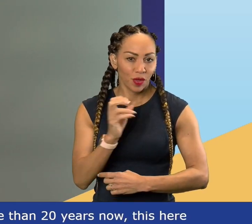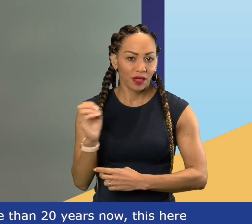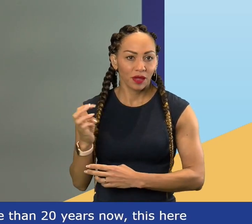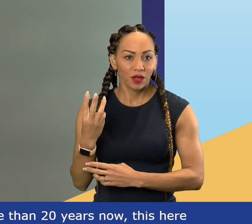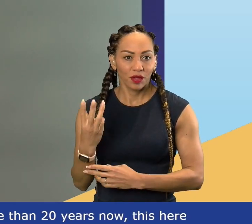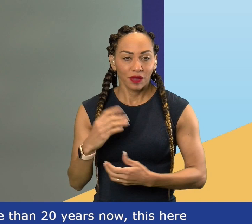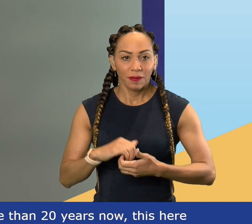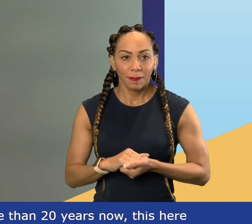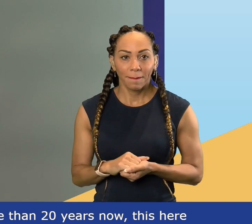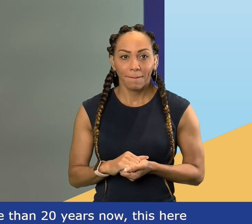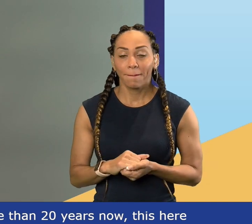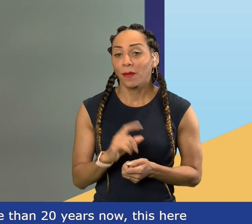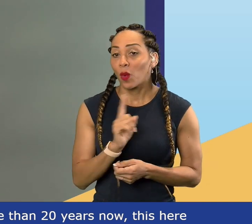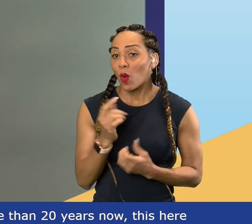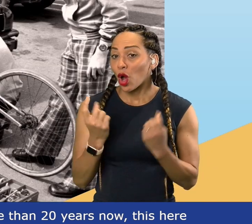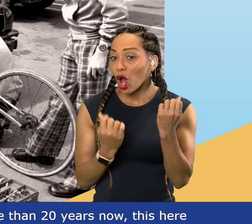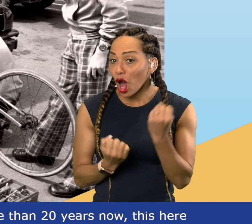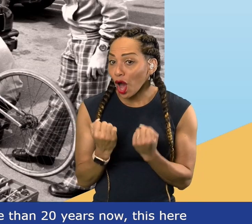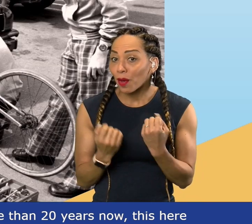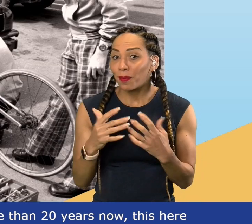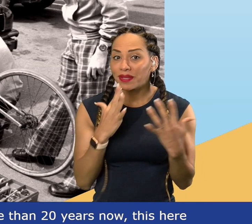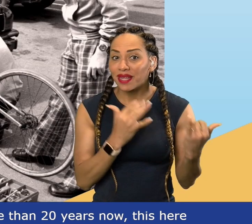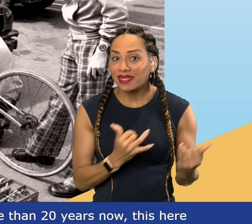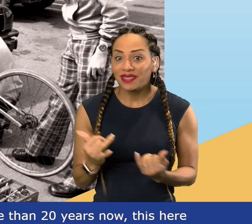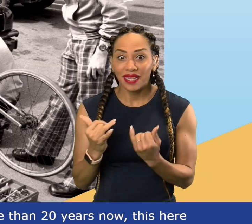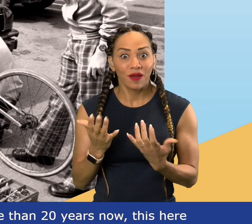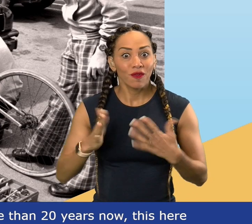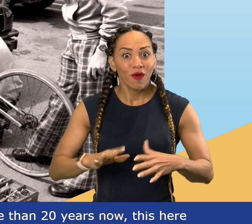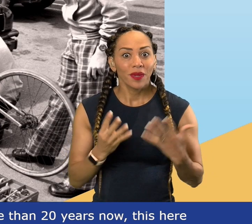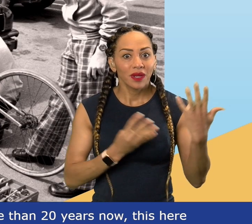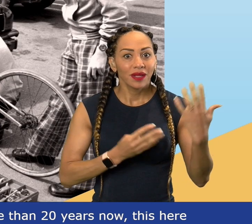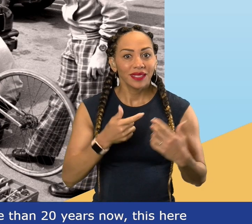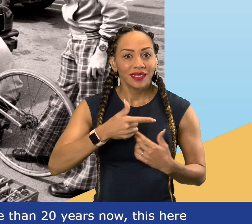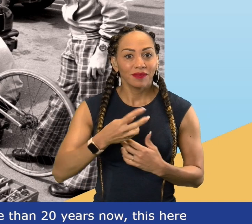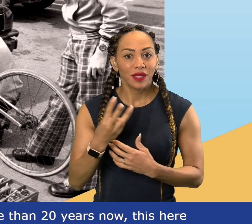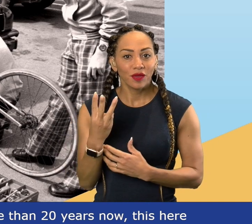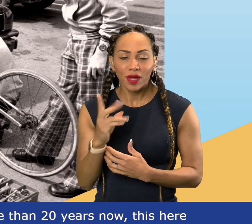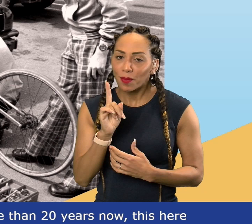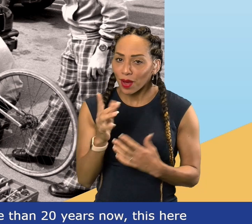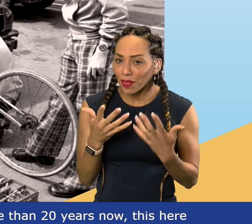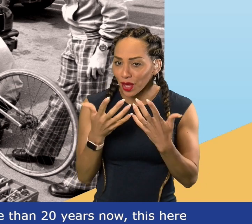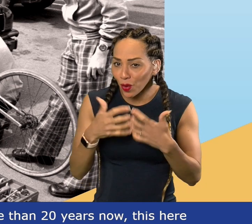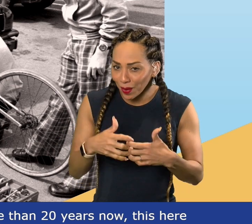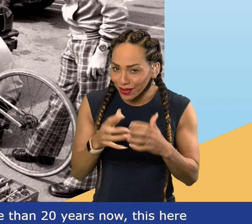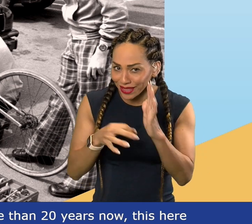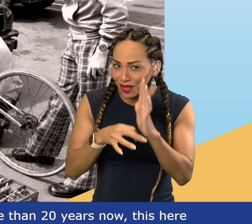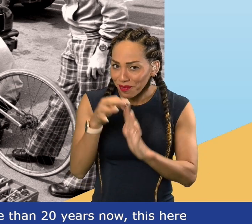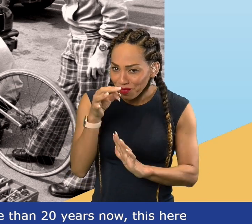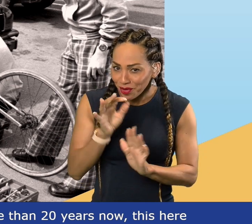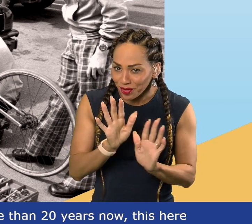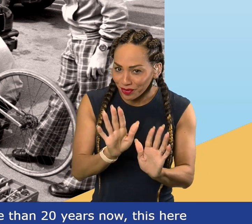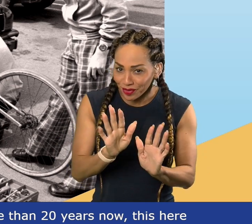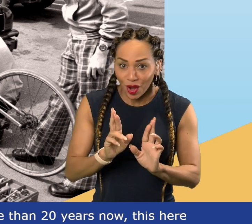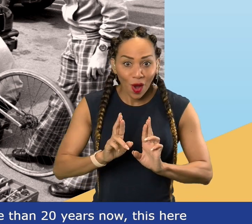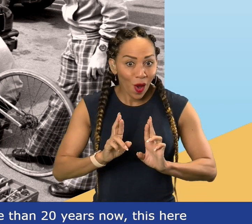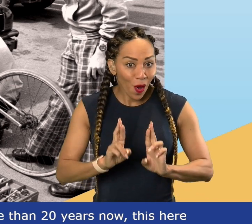cars since 1973. Safe to say that the equipment that we use has improved somewhat over the years, and hopefully you'll agree, so